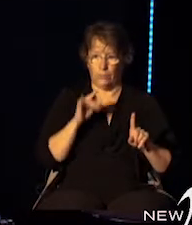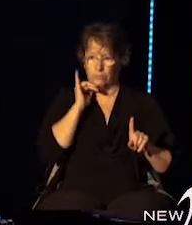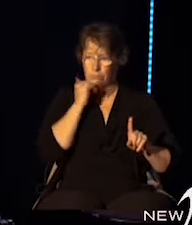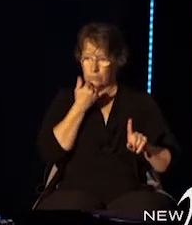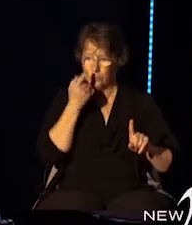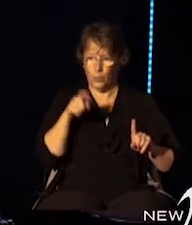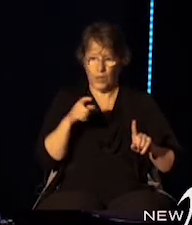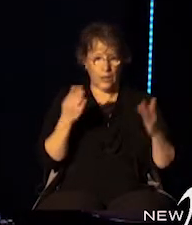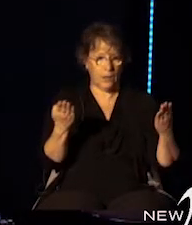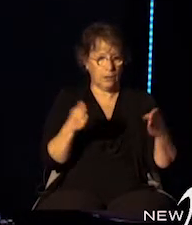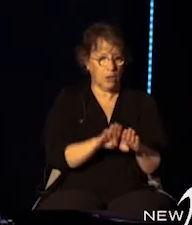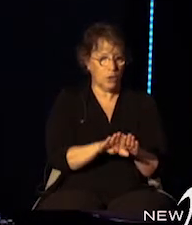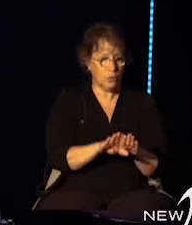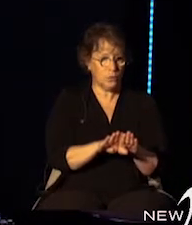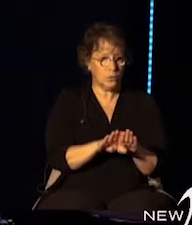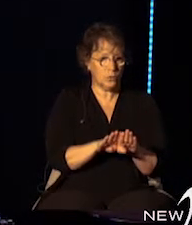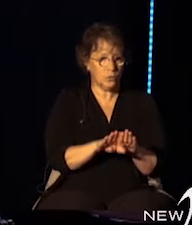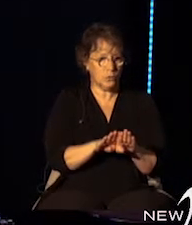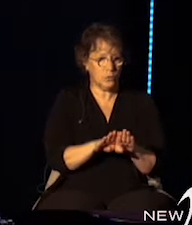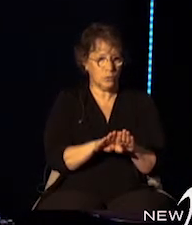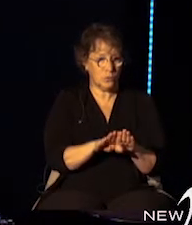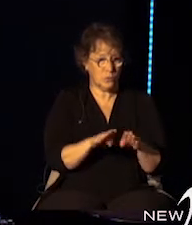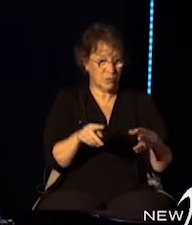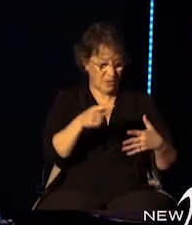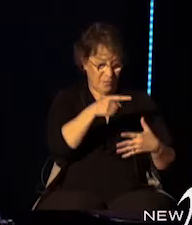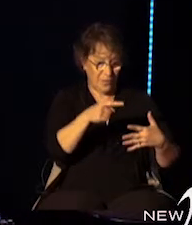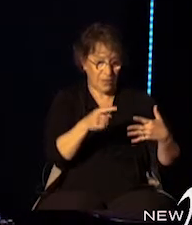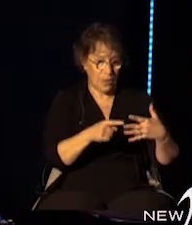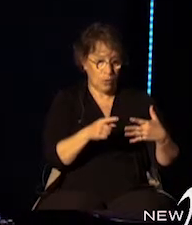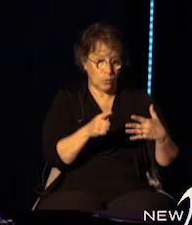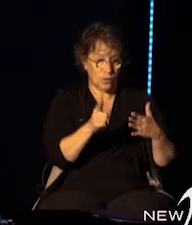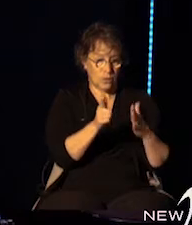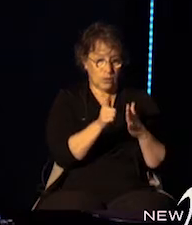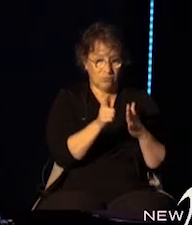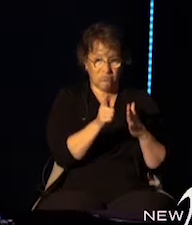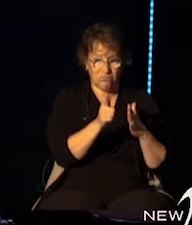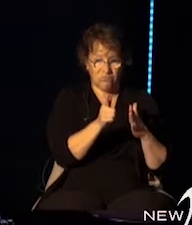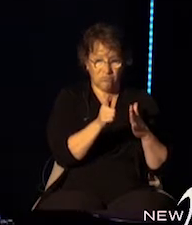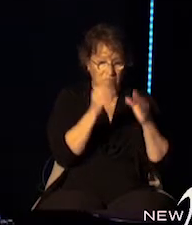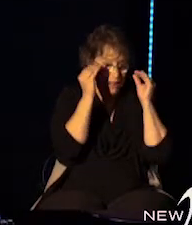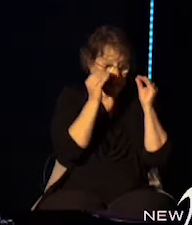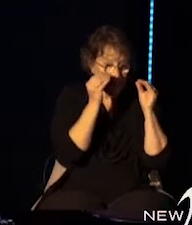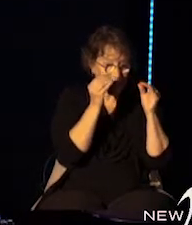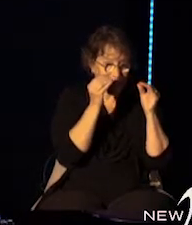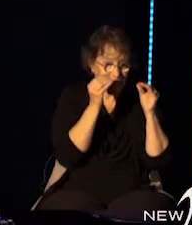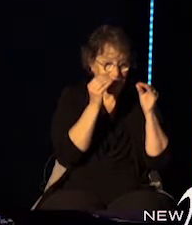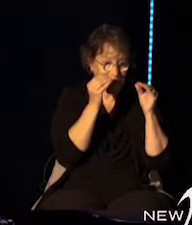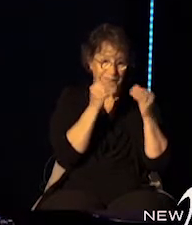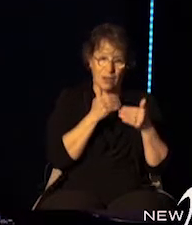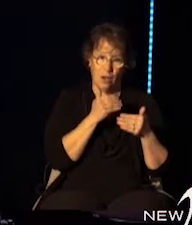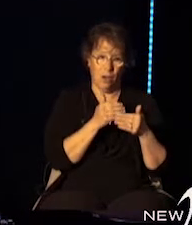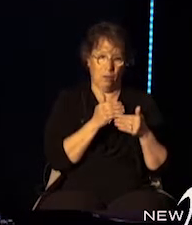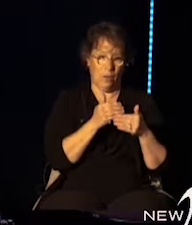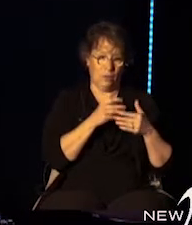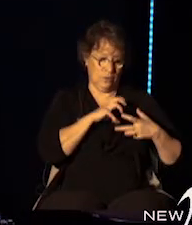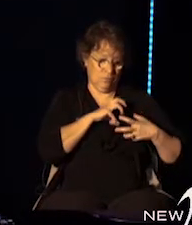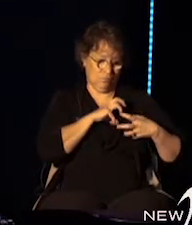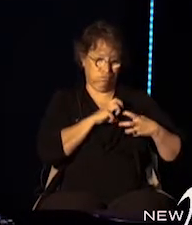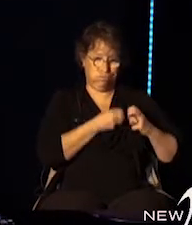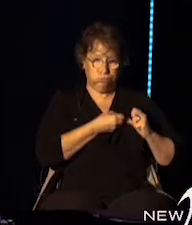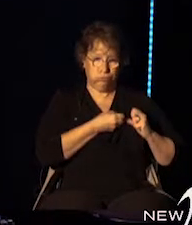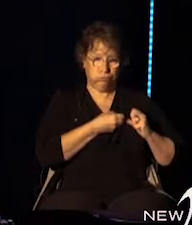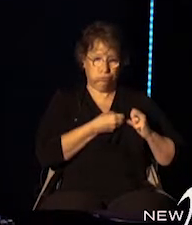Those things, those lessons, almost killed me. But God didn't do it to harm